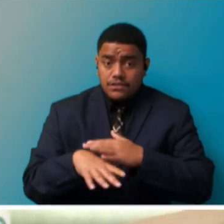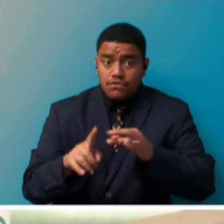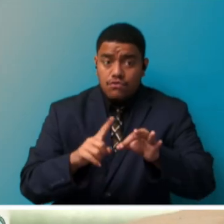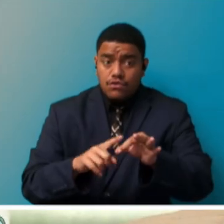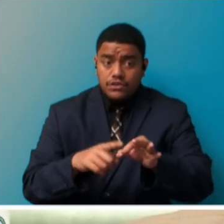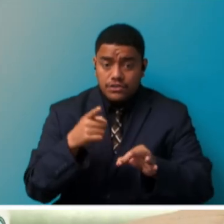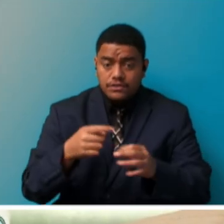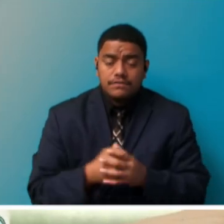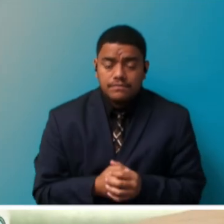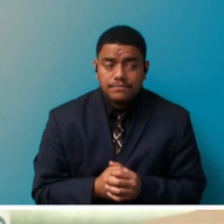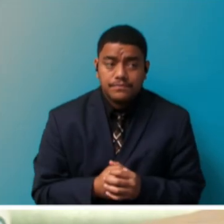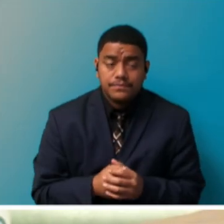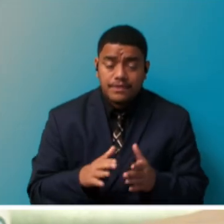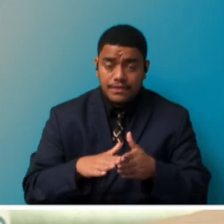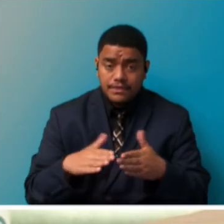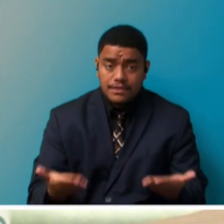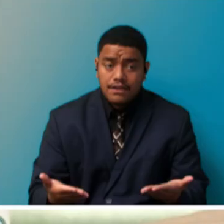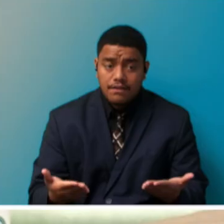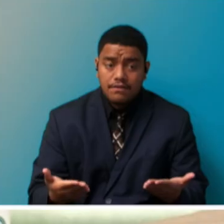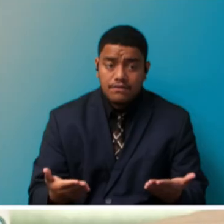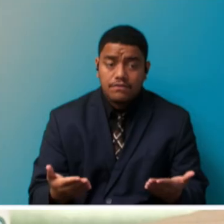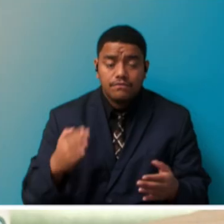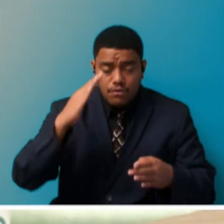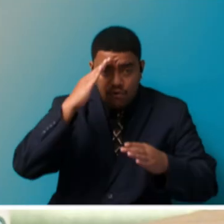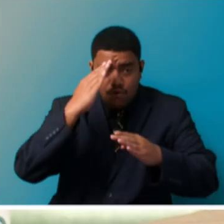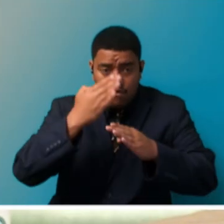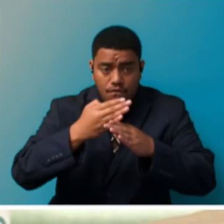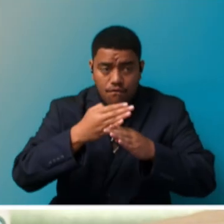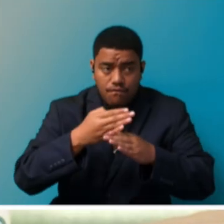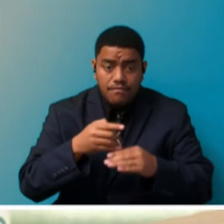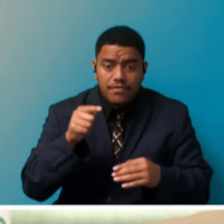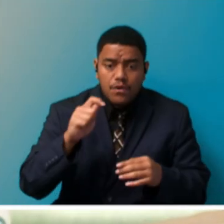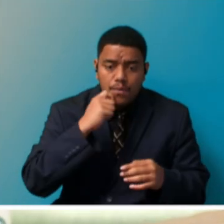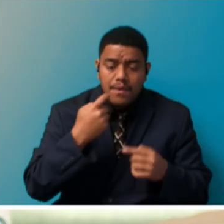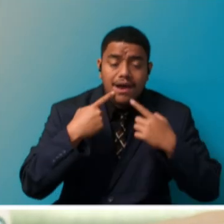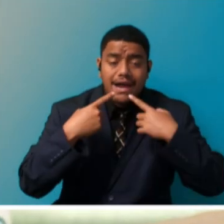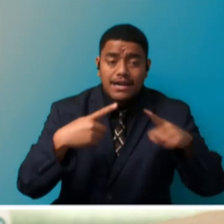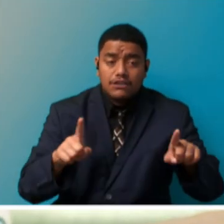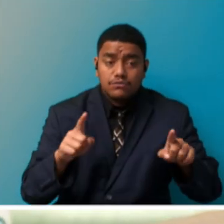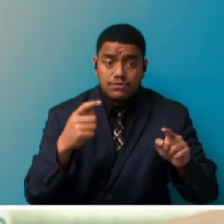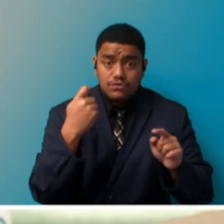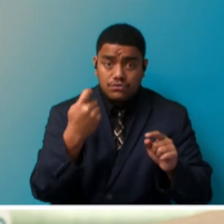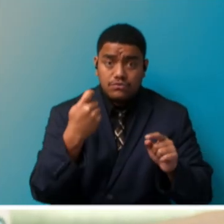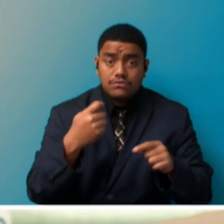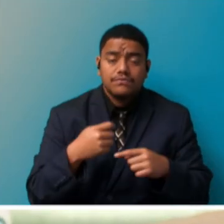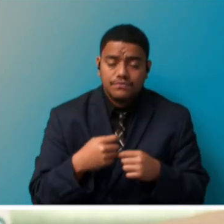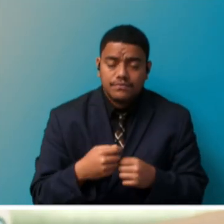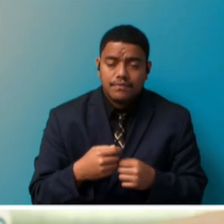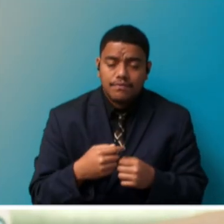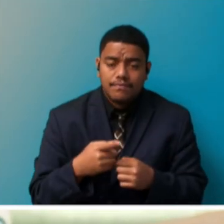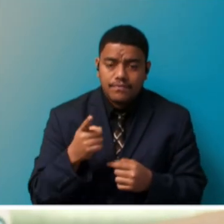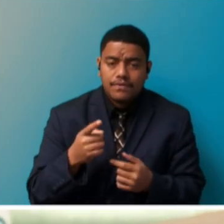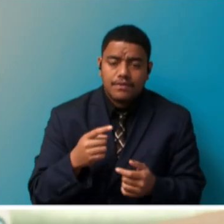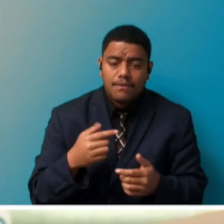immense. Right now, hopefully, I'm hopeful there will be a formal announcement soon on one other commercial agriculture